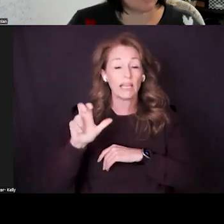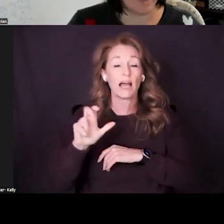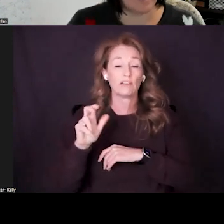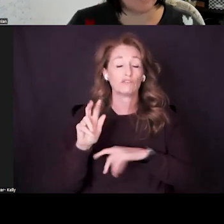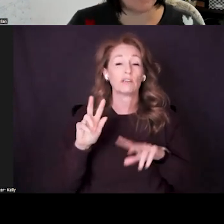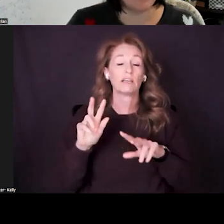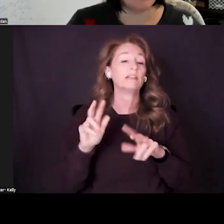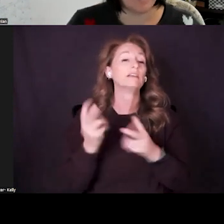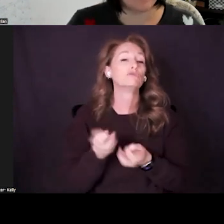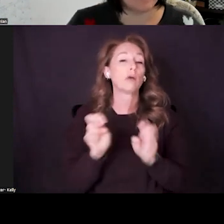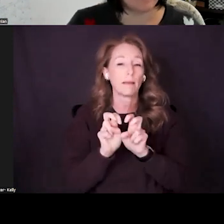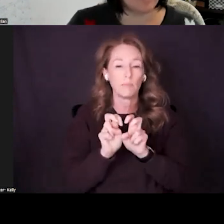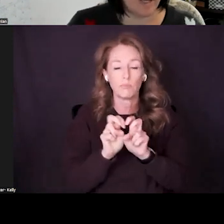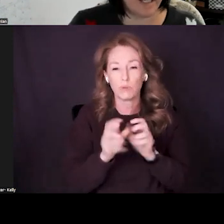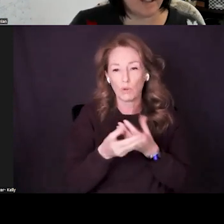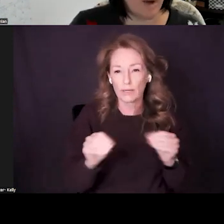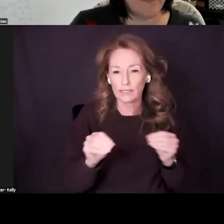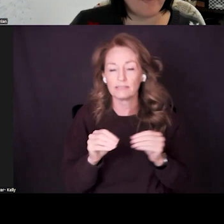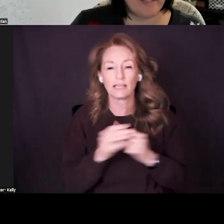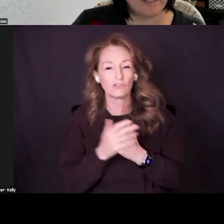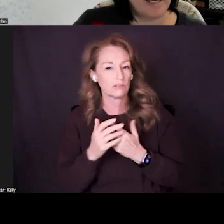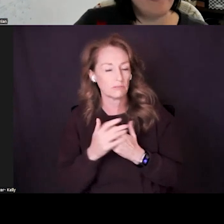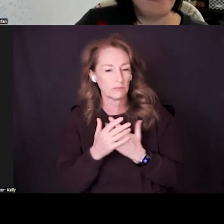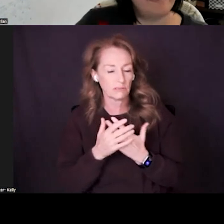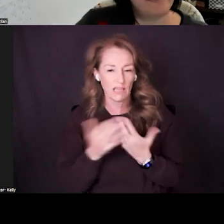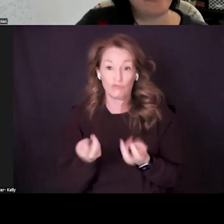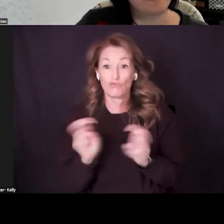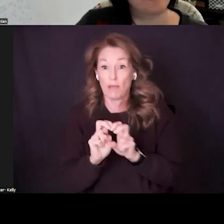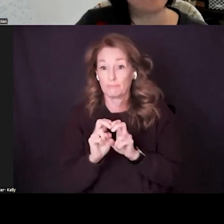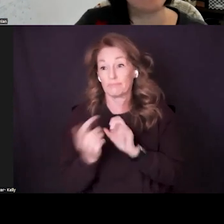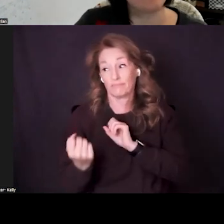and tribes last July as well. Next slide.